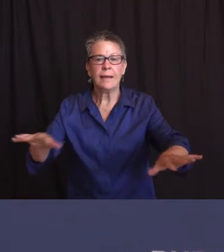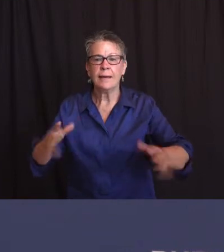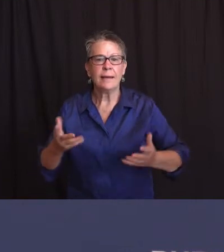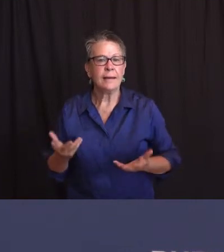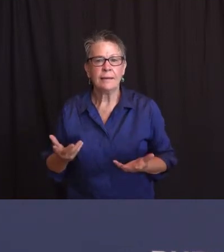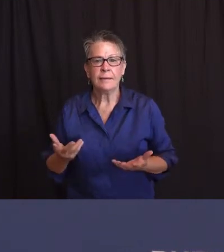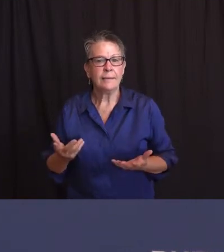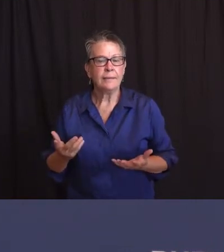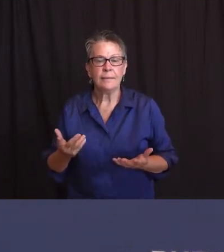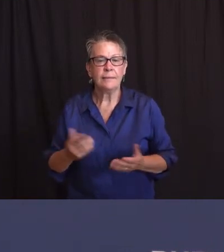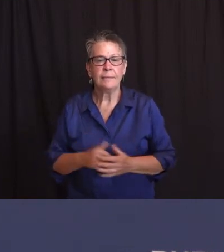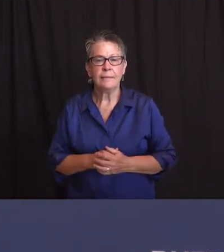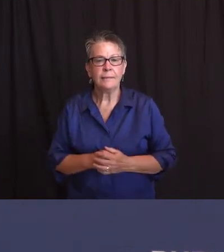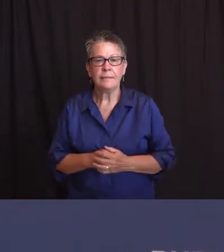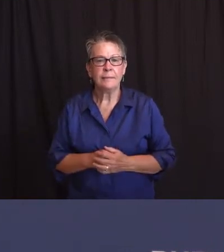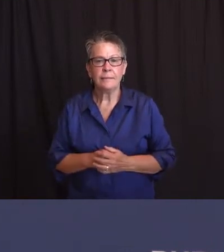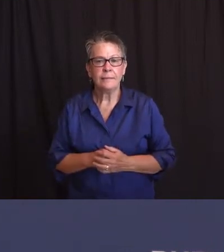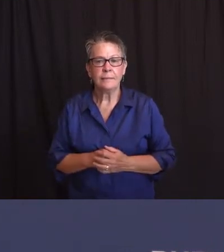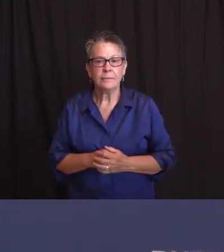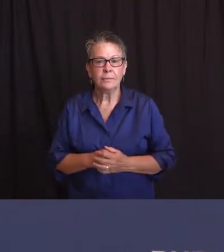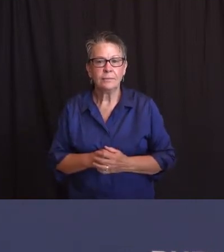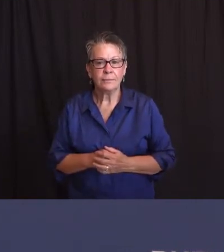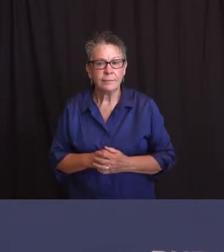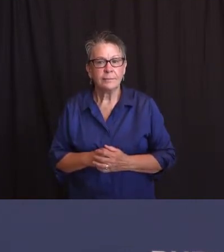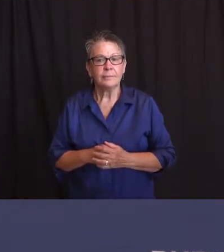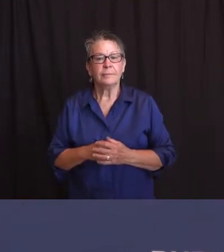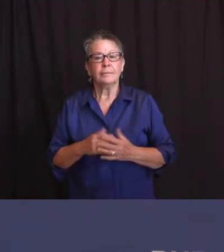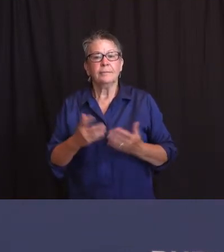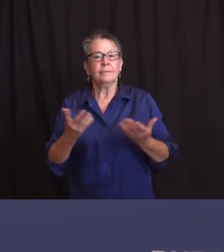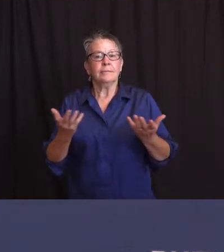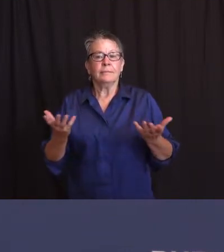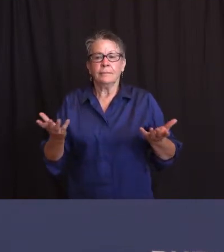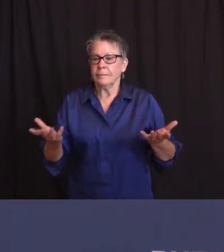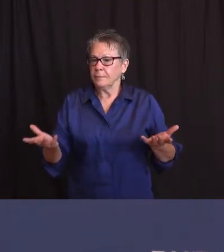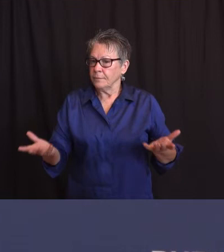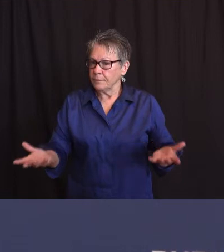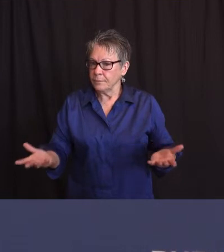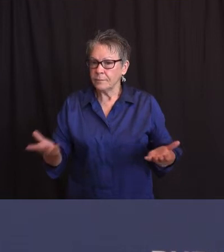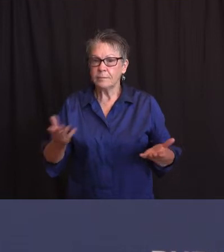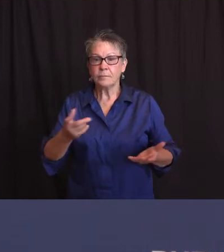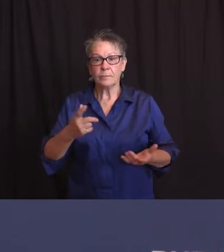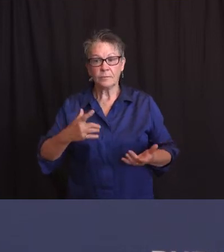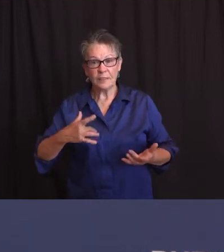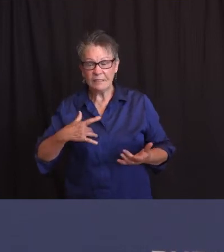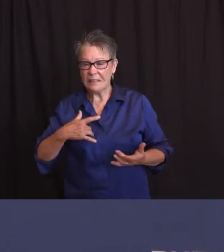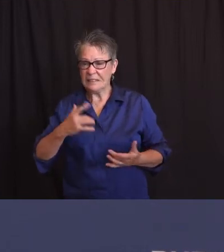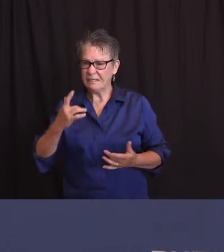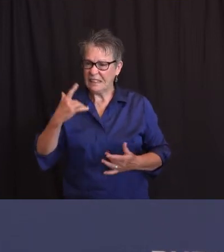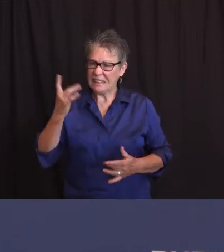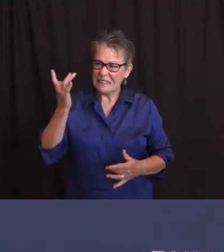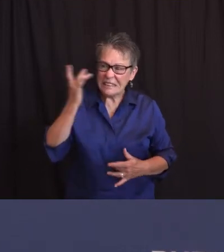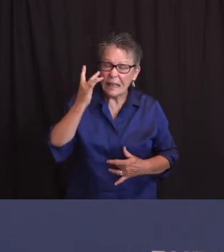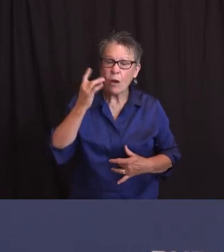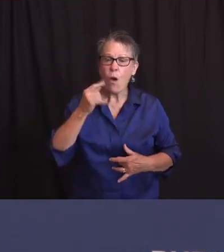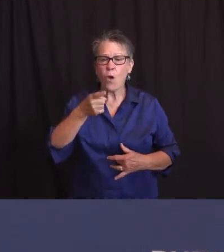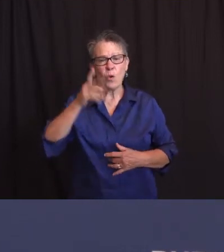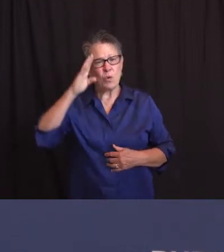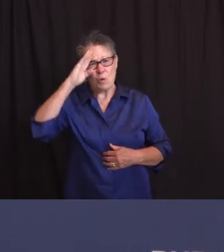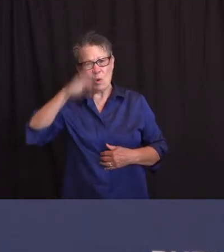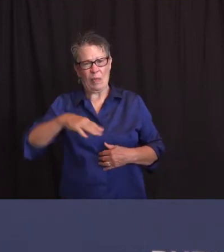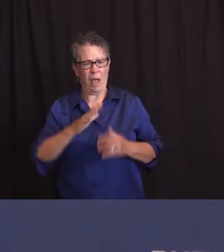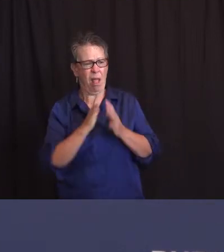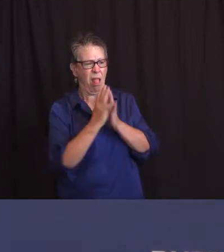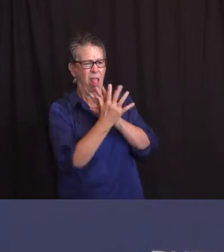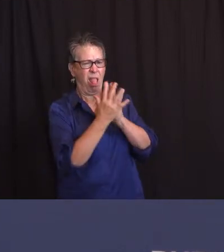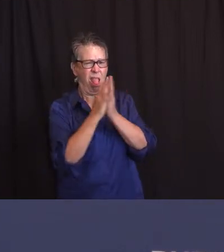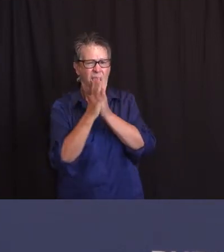you're under the circumstances that the governor just articulated, get motivated, get tested, so you don't pass it on to